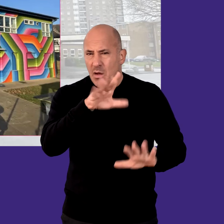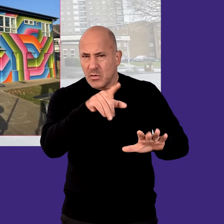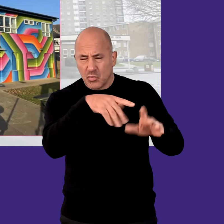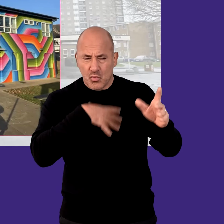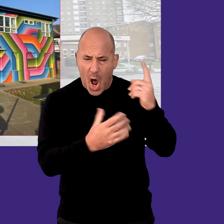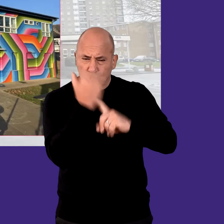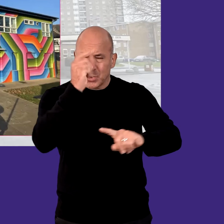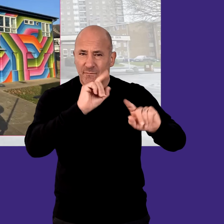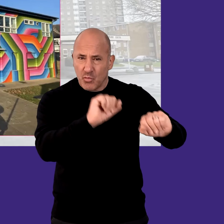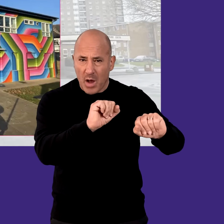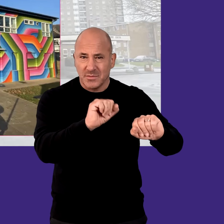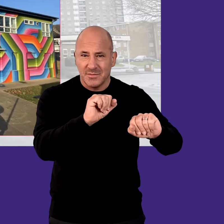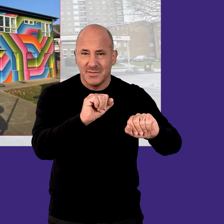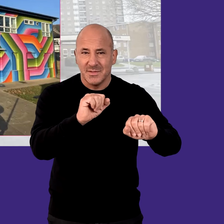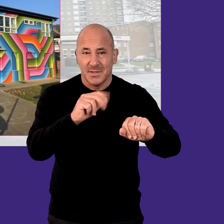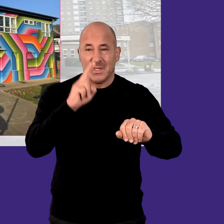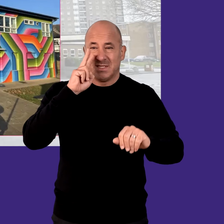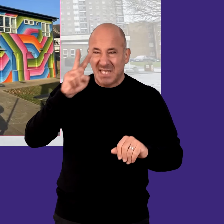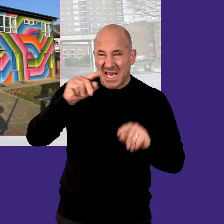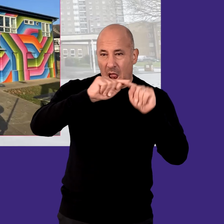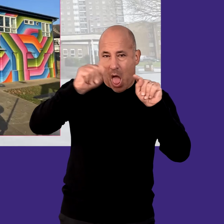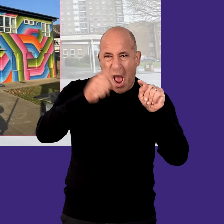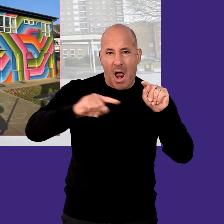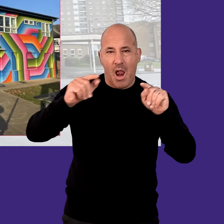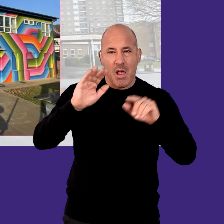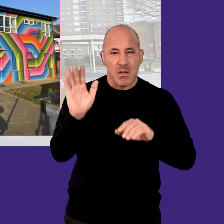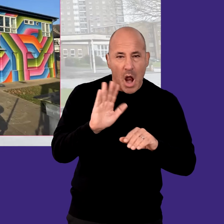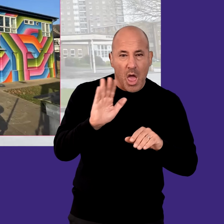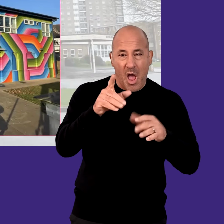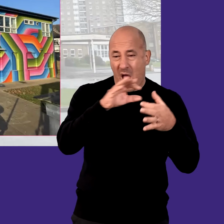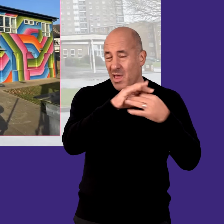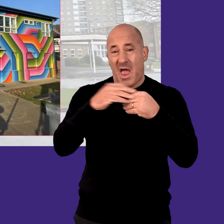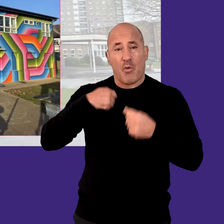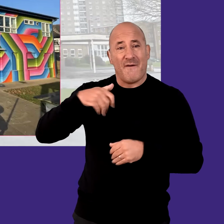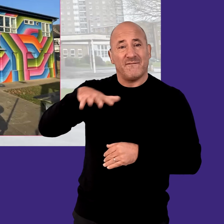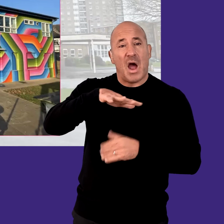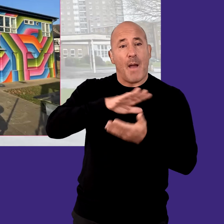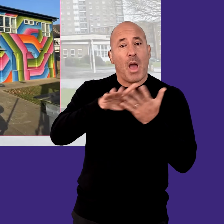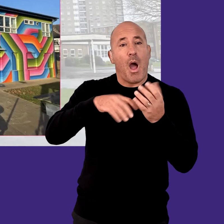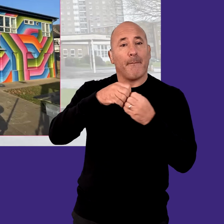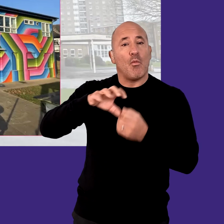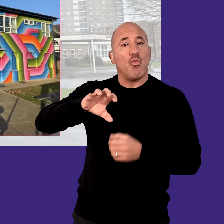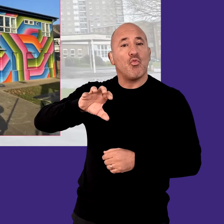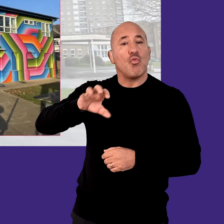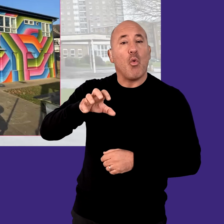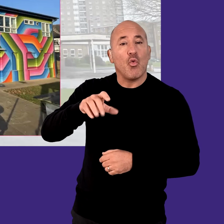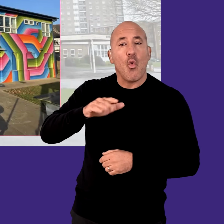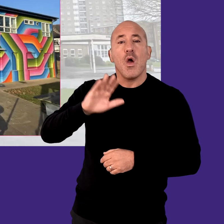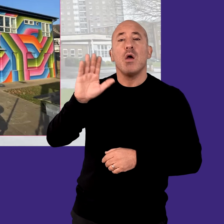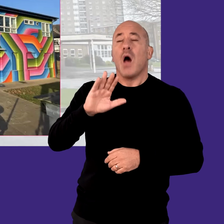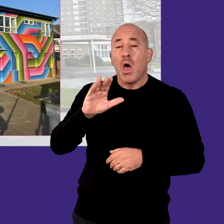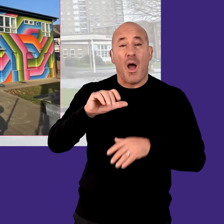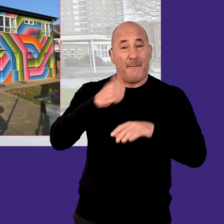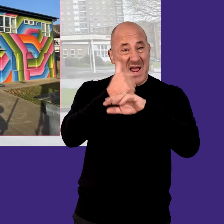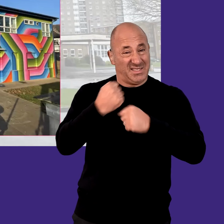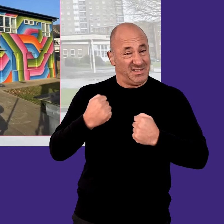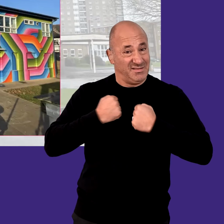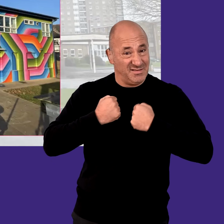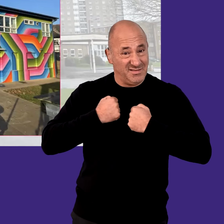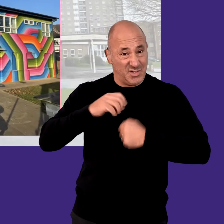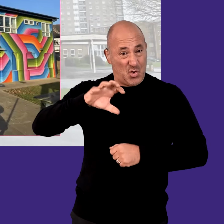trying to sort of achieve? And as you can see, all the lines and the colours, they're based on our Family Hub